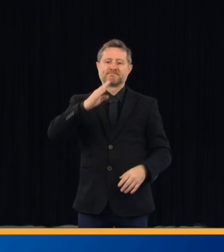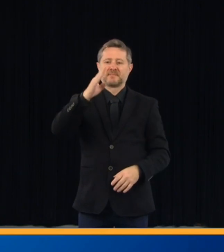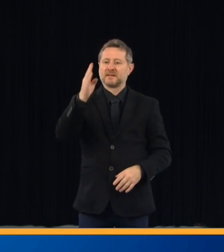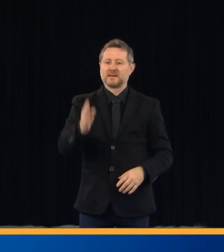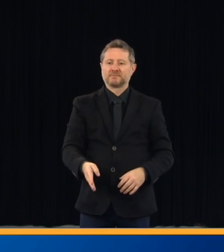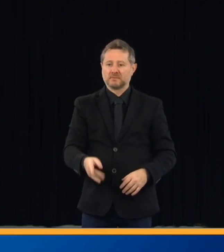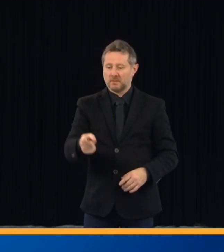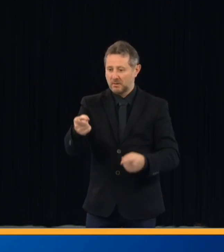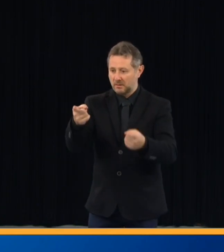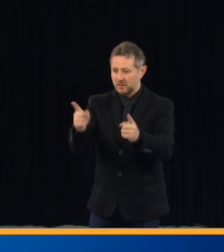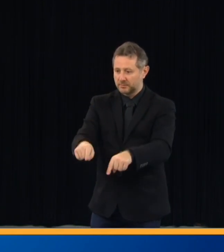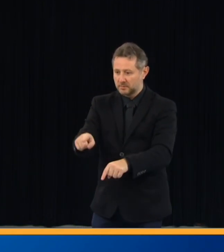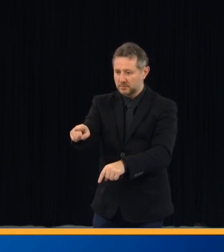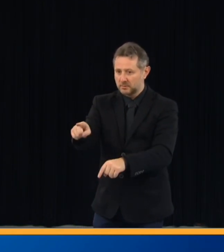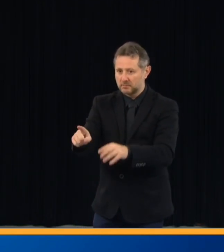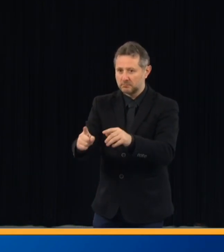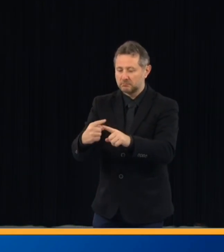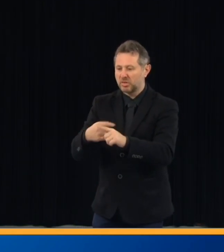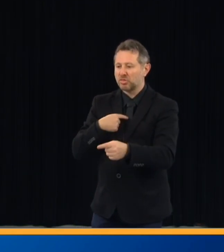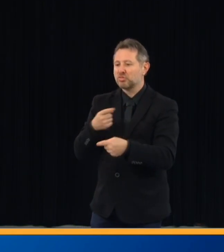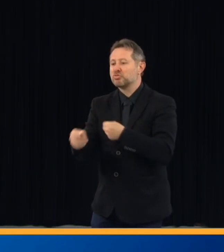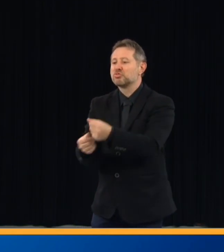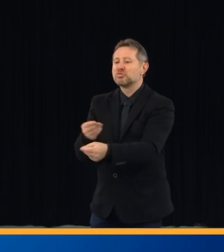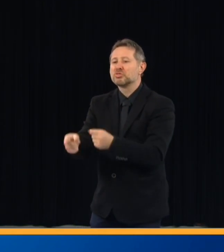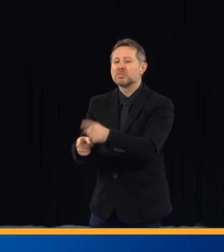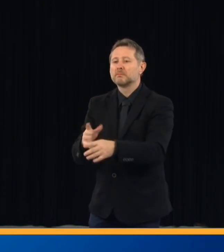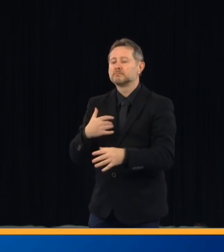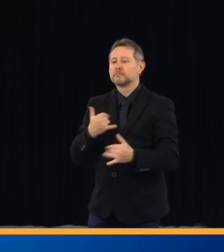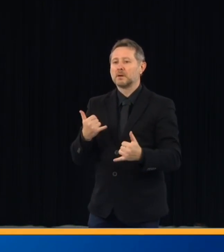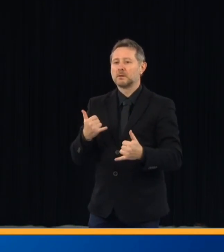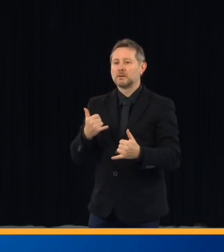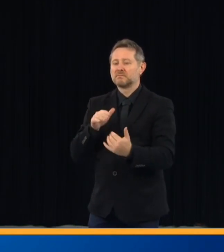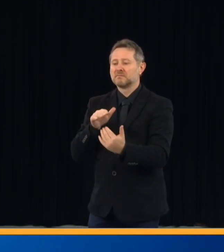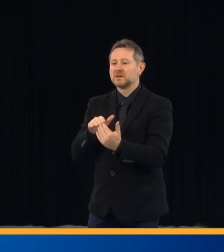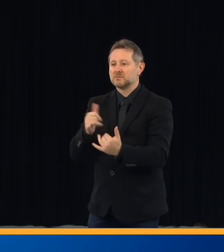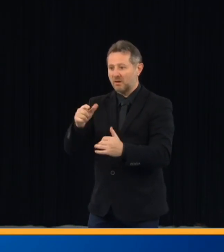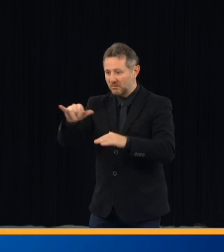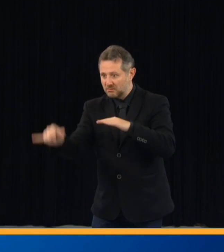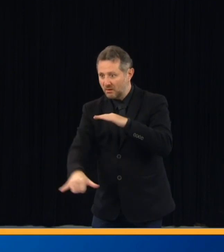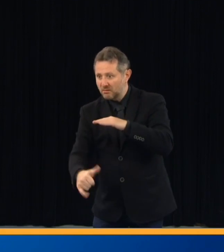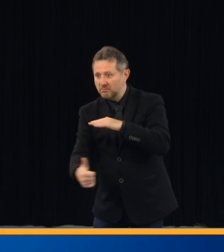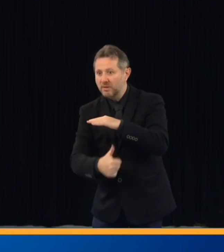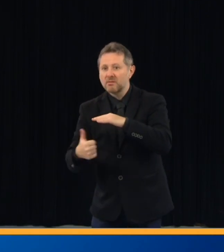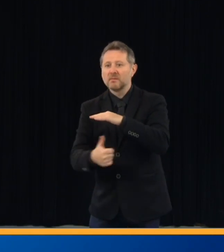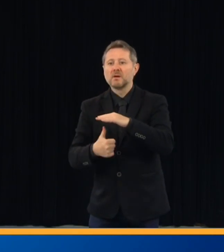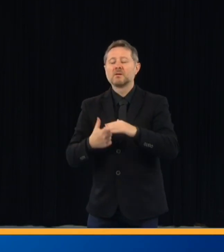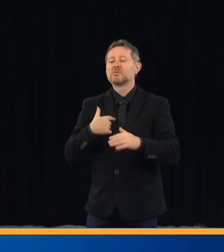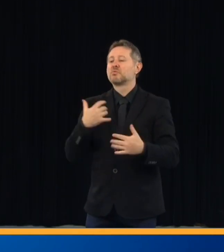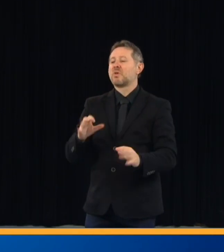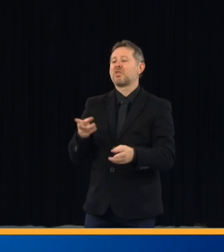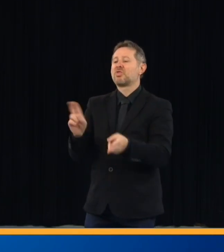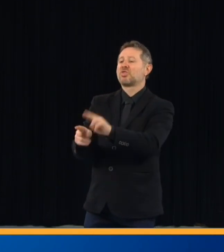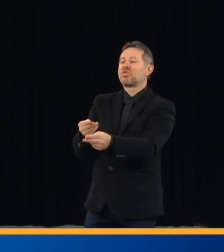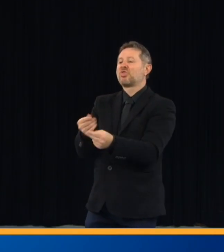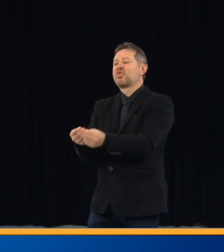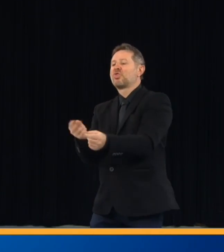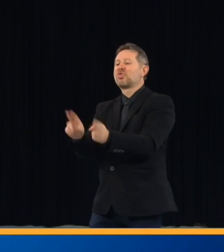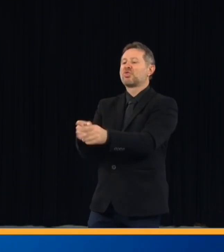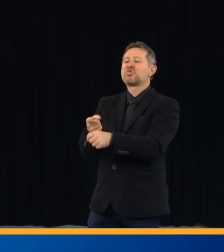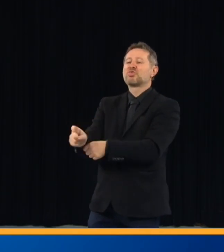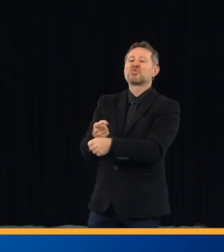you're literally in the basement. So I'm going to refrain from any rebuttal